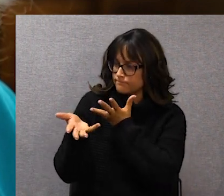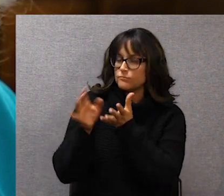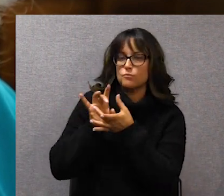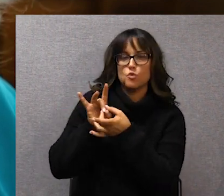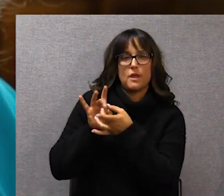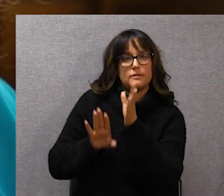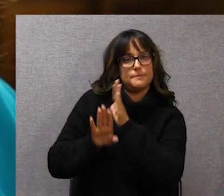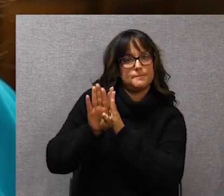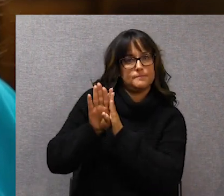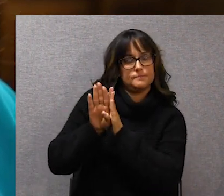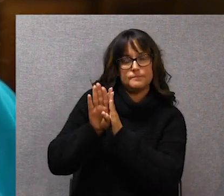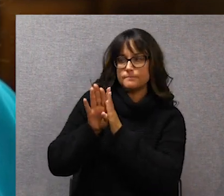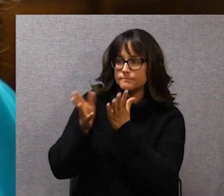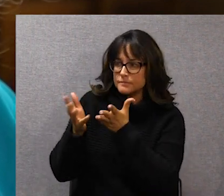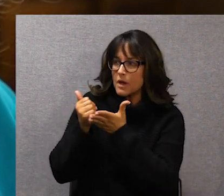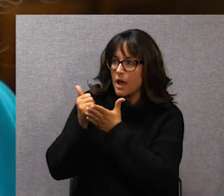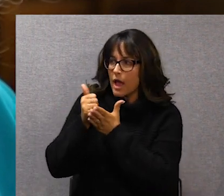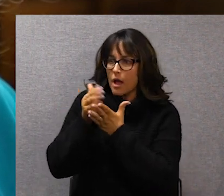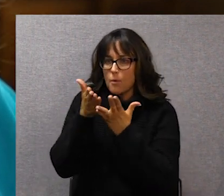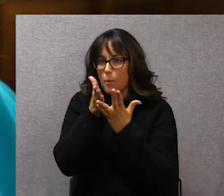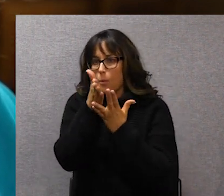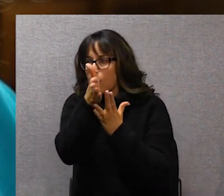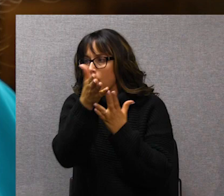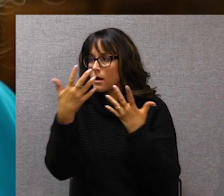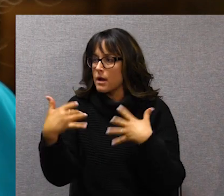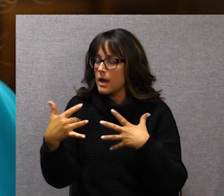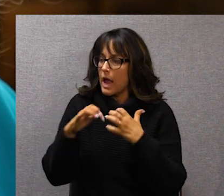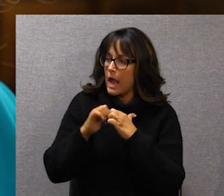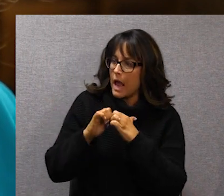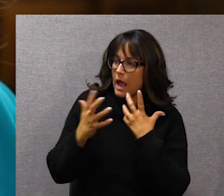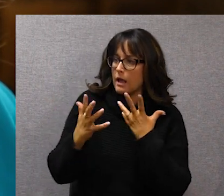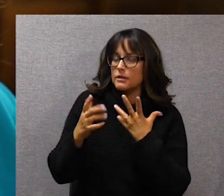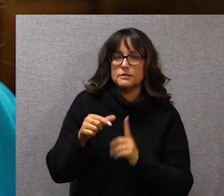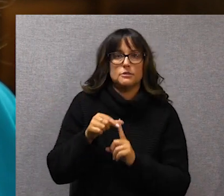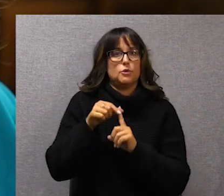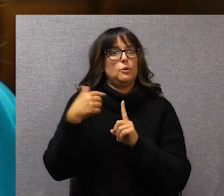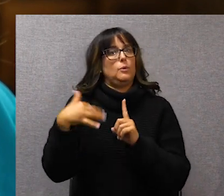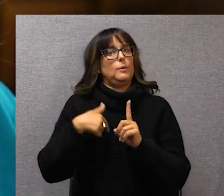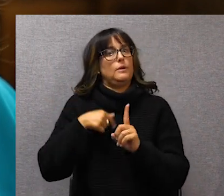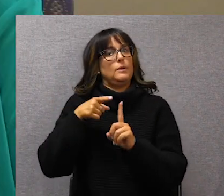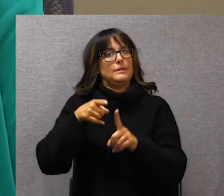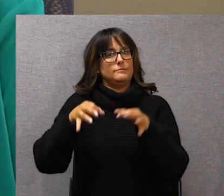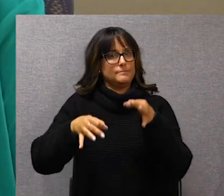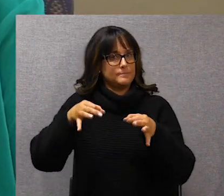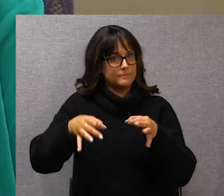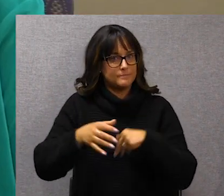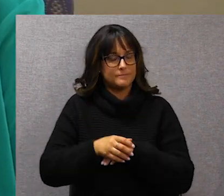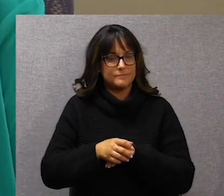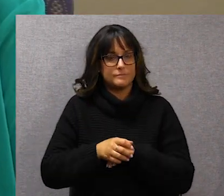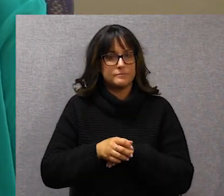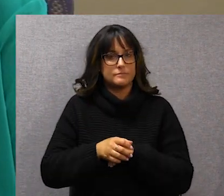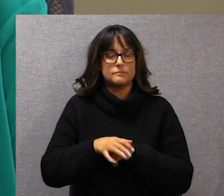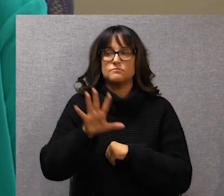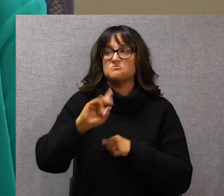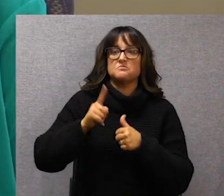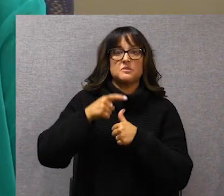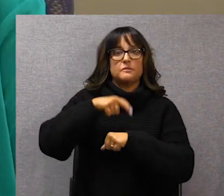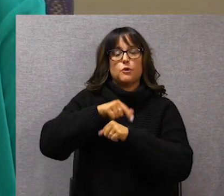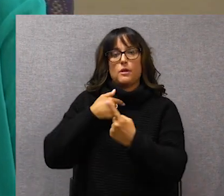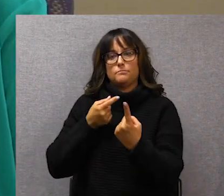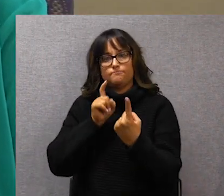helps them to be able to navigate, especially the criminal justice system aspect. When I first meet a